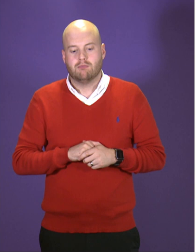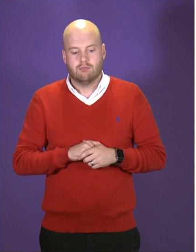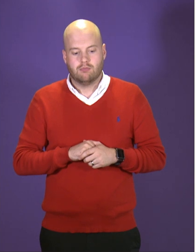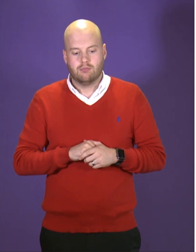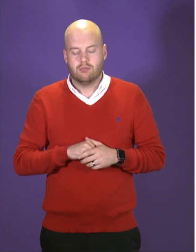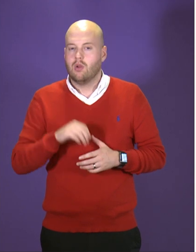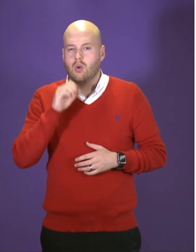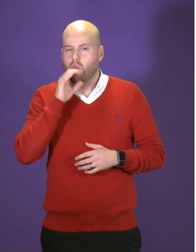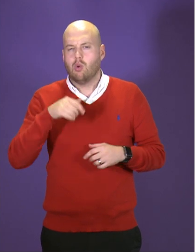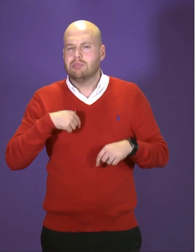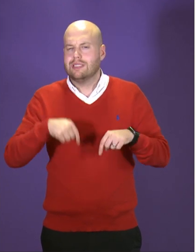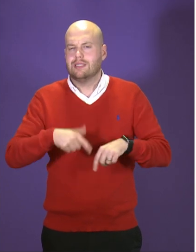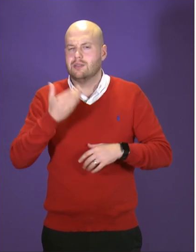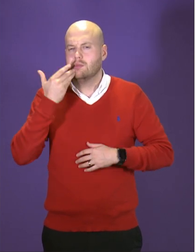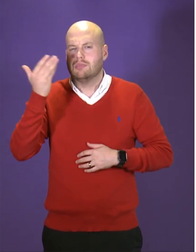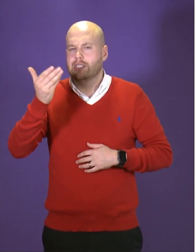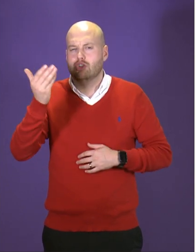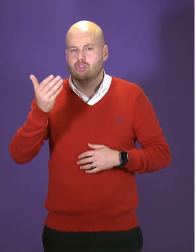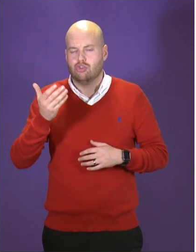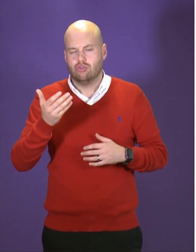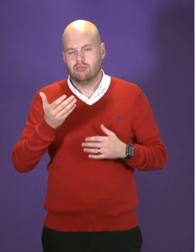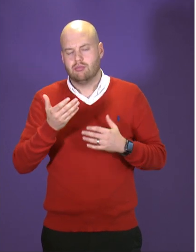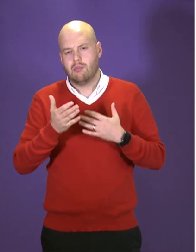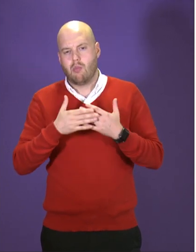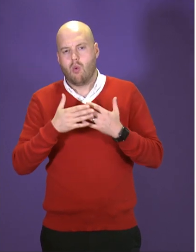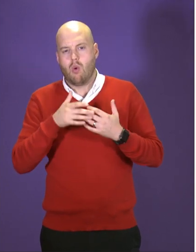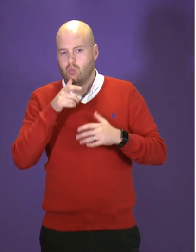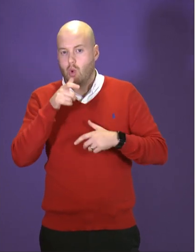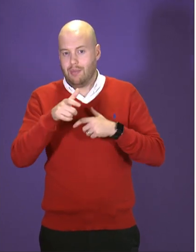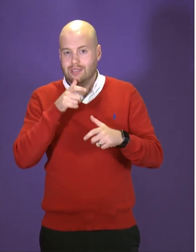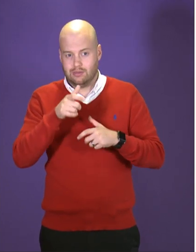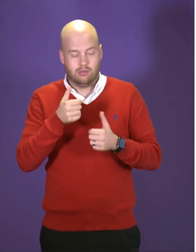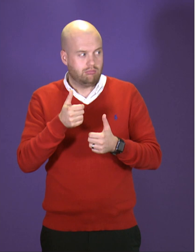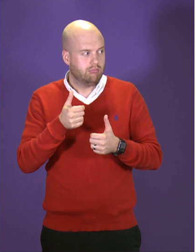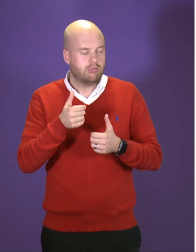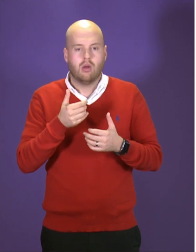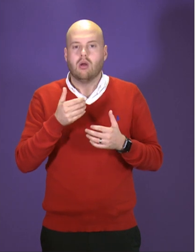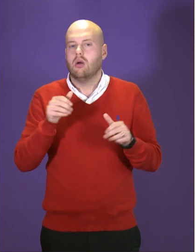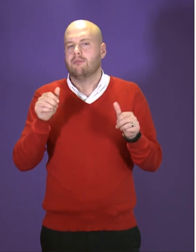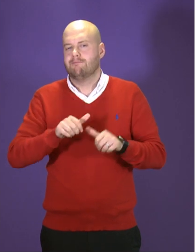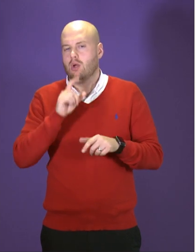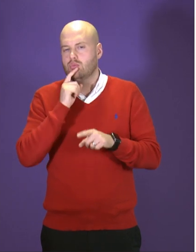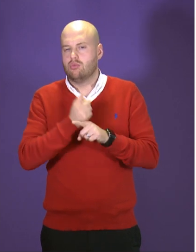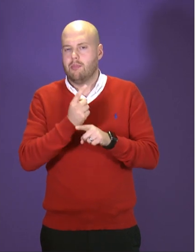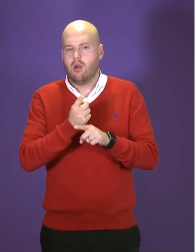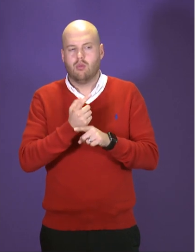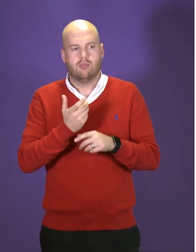be a speech. It's more about commenting, maybe, or talking about what